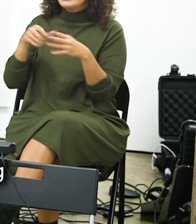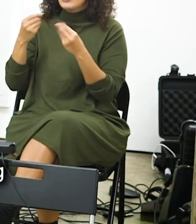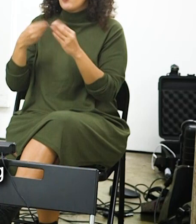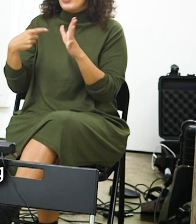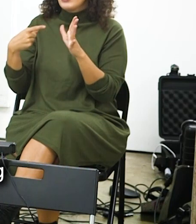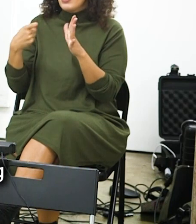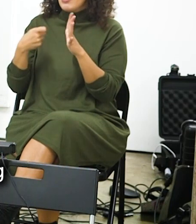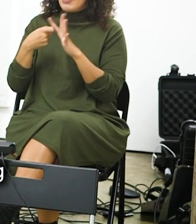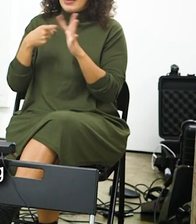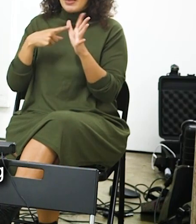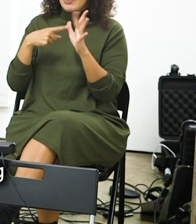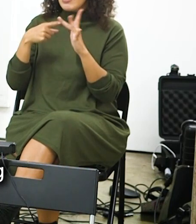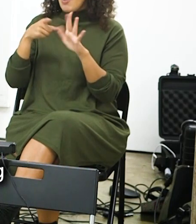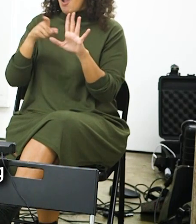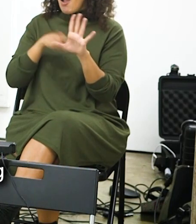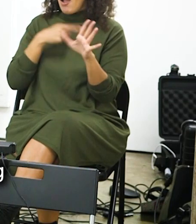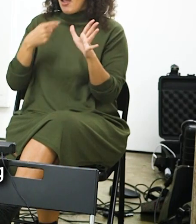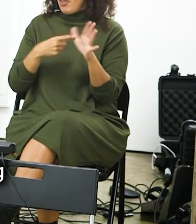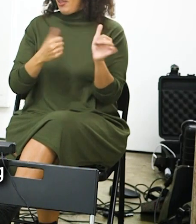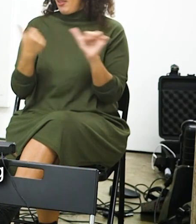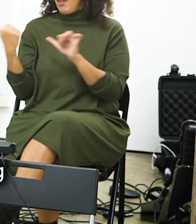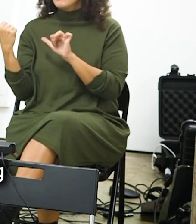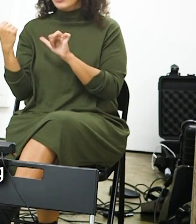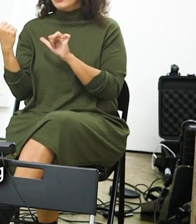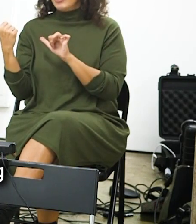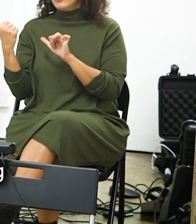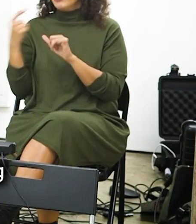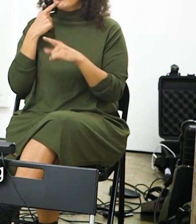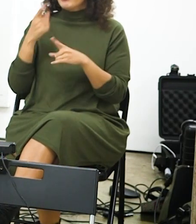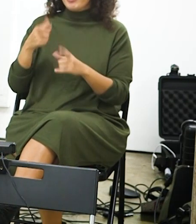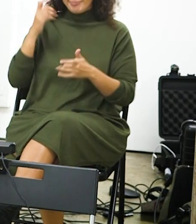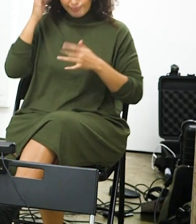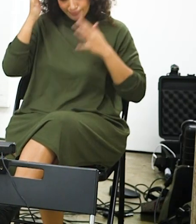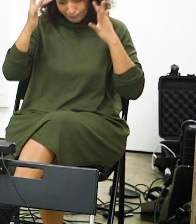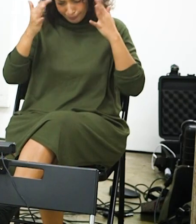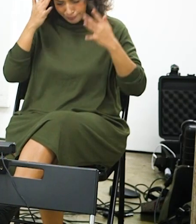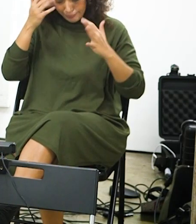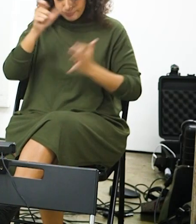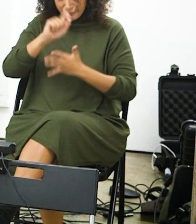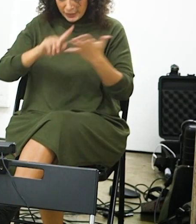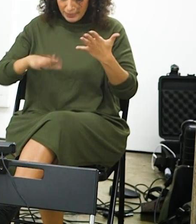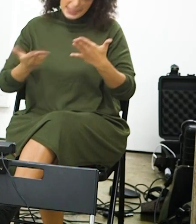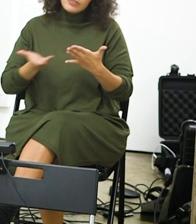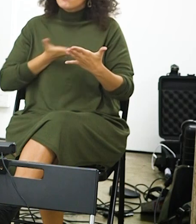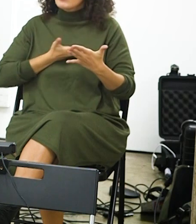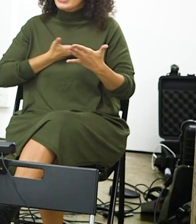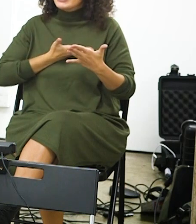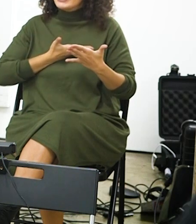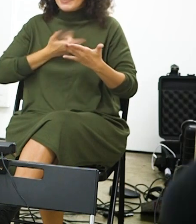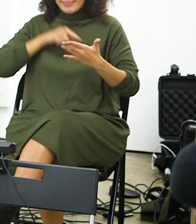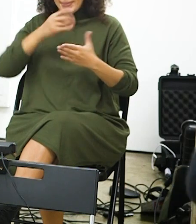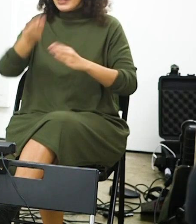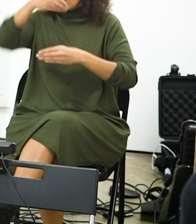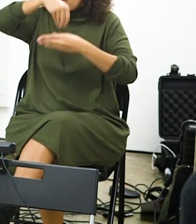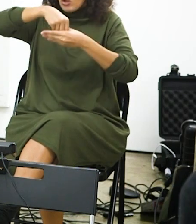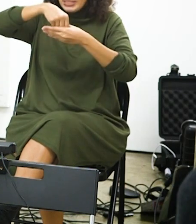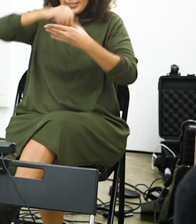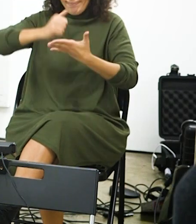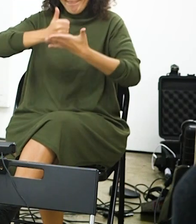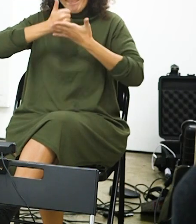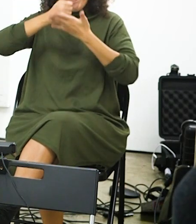in looking at disability justice and disability rights as a context to make work that reimagines ways of thinking about